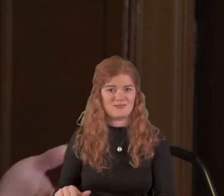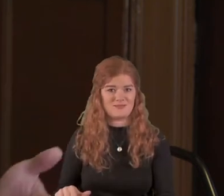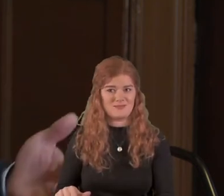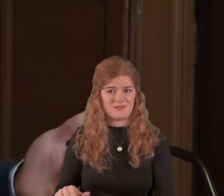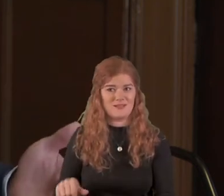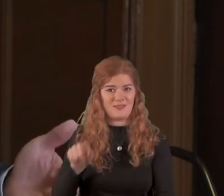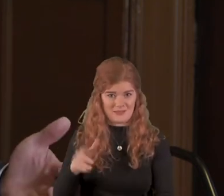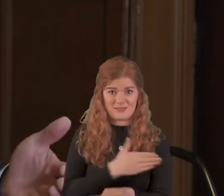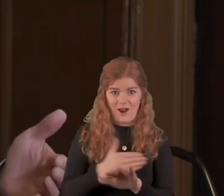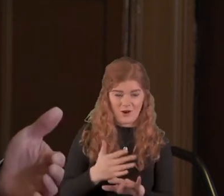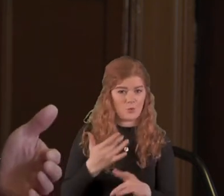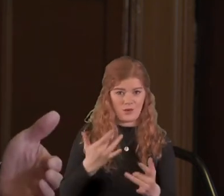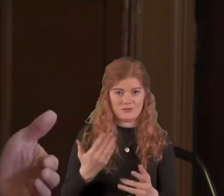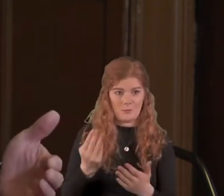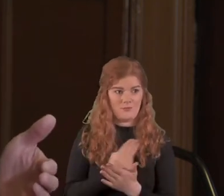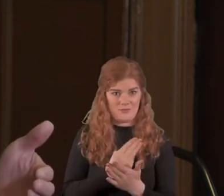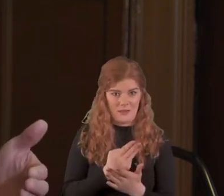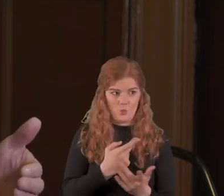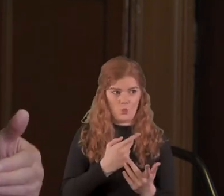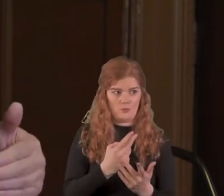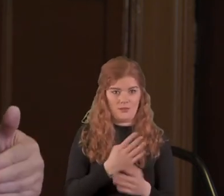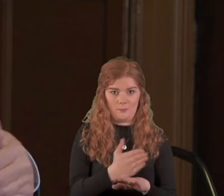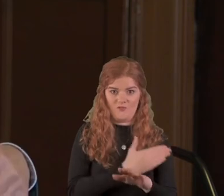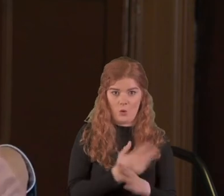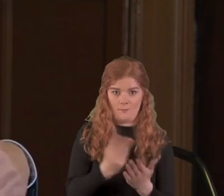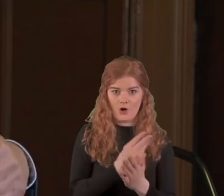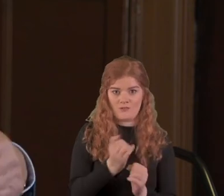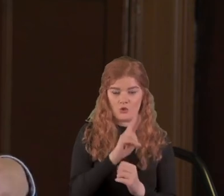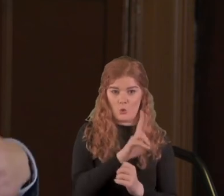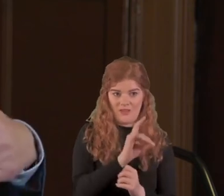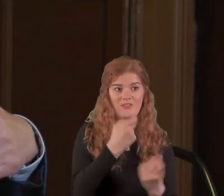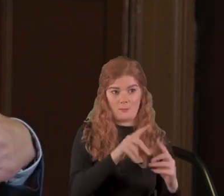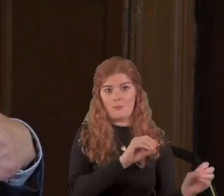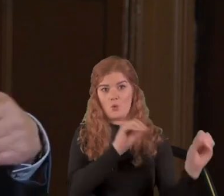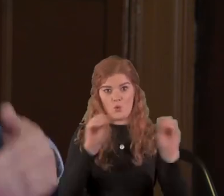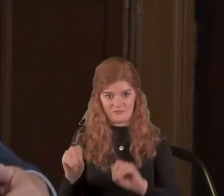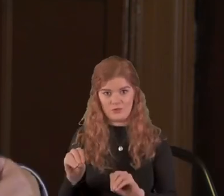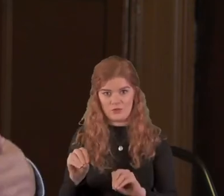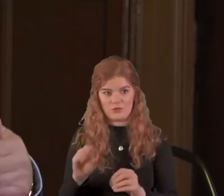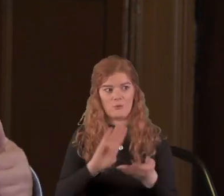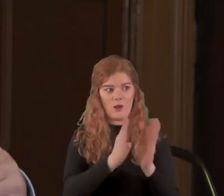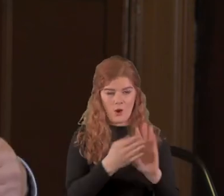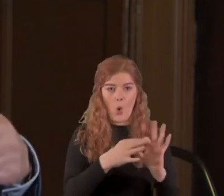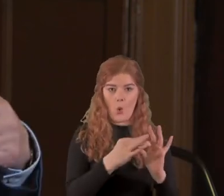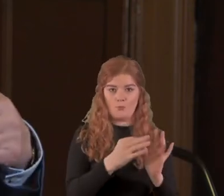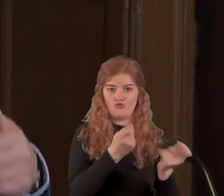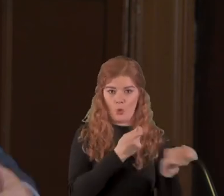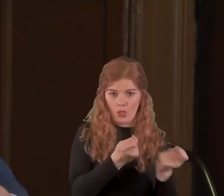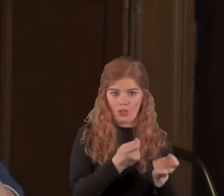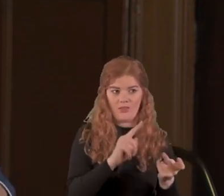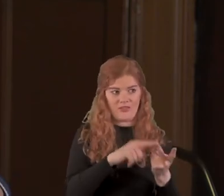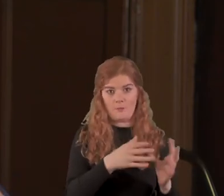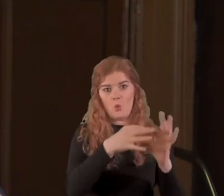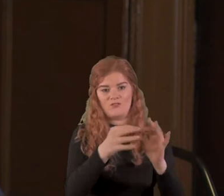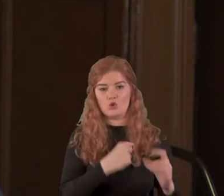This begins by being part of the United Kingdom, and it moves from that to being home rule, and then it moves from that to